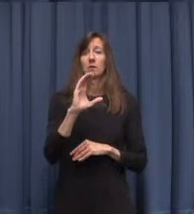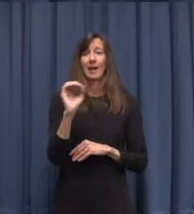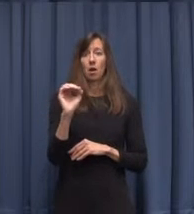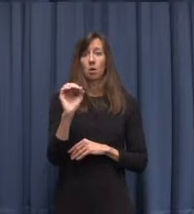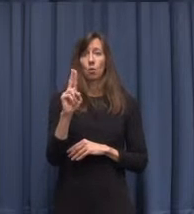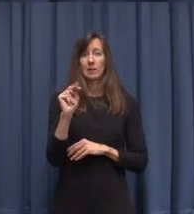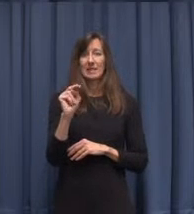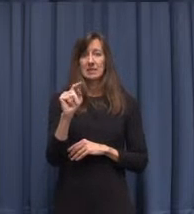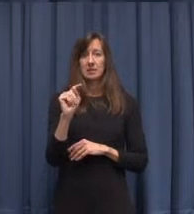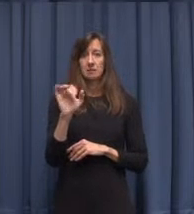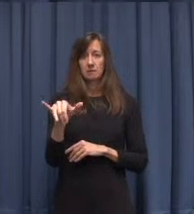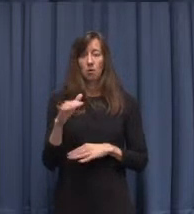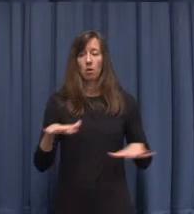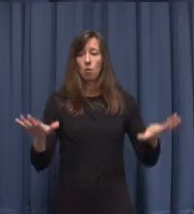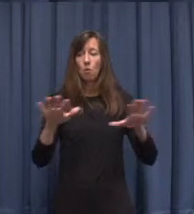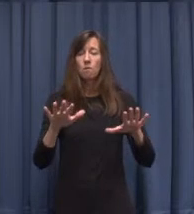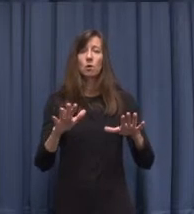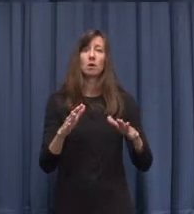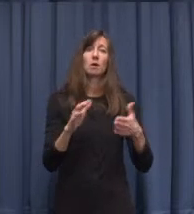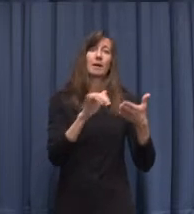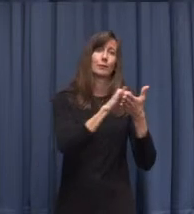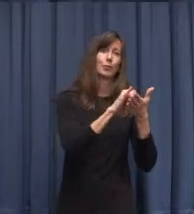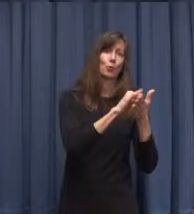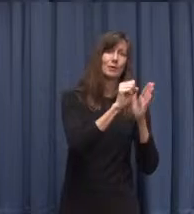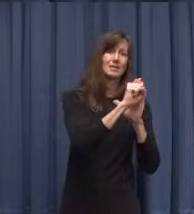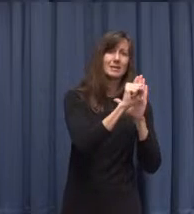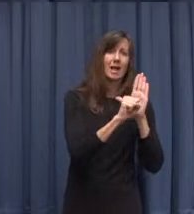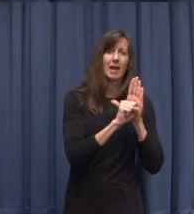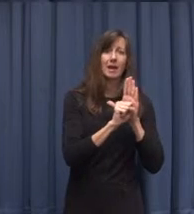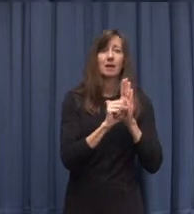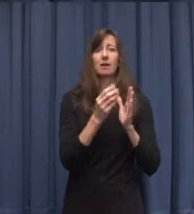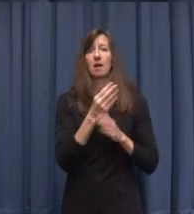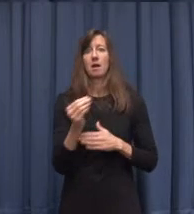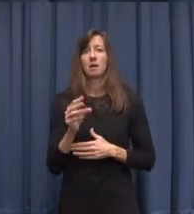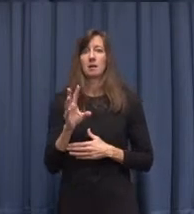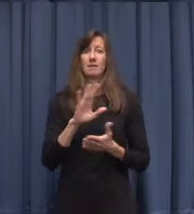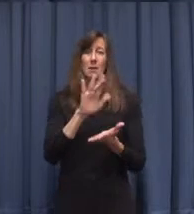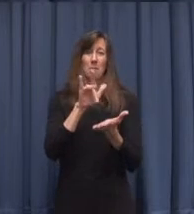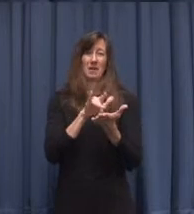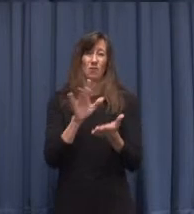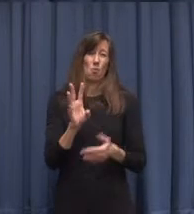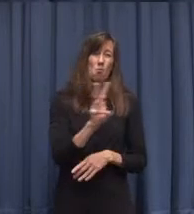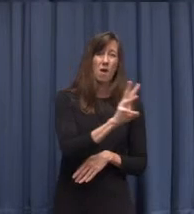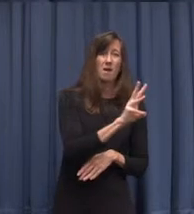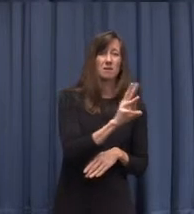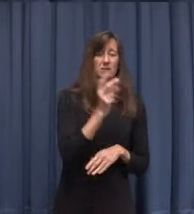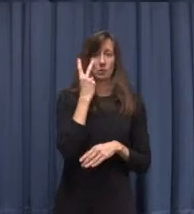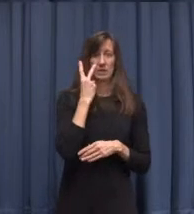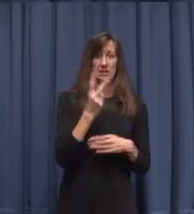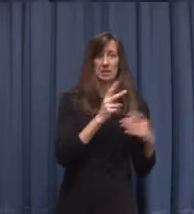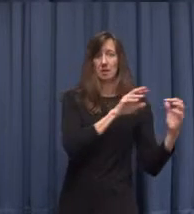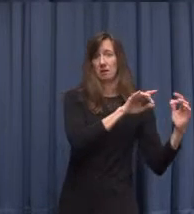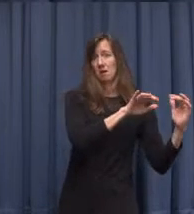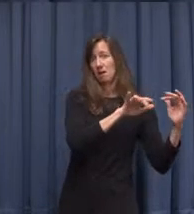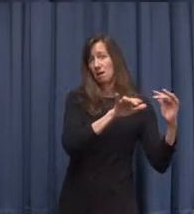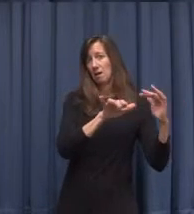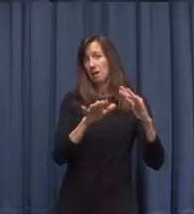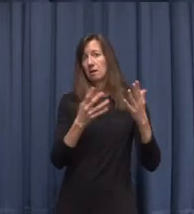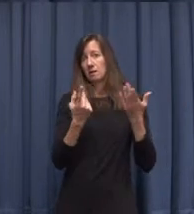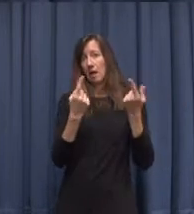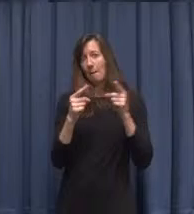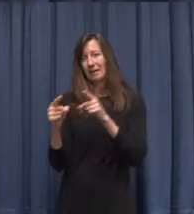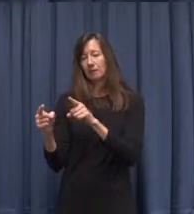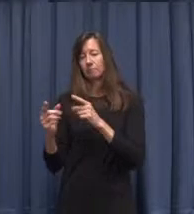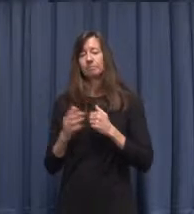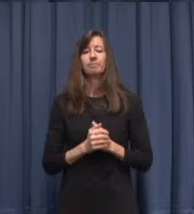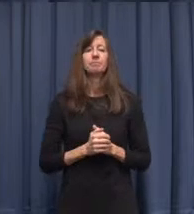the country, especially the Midwest. So please continue to spread